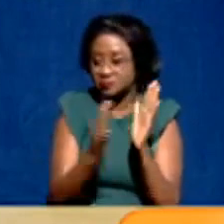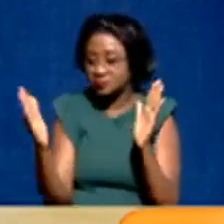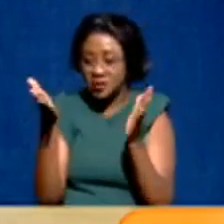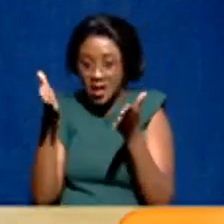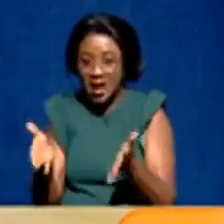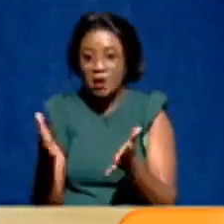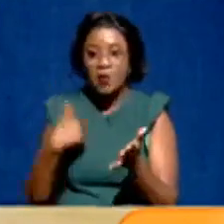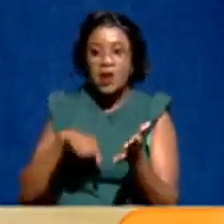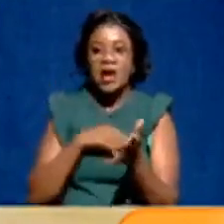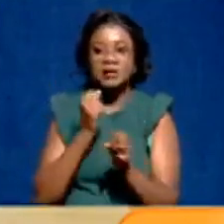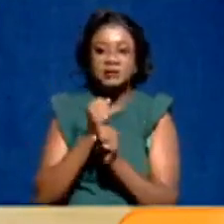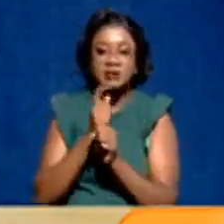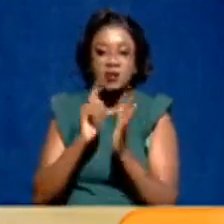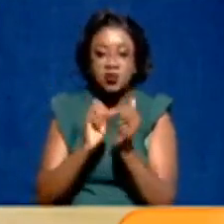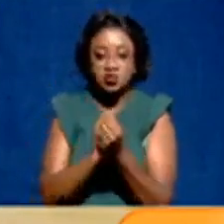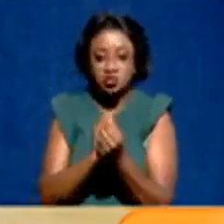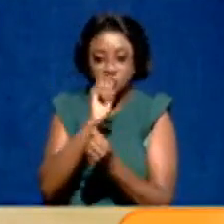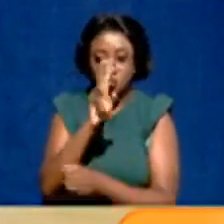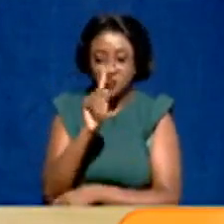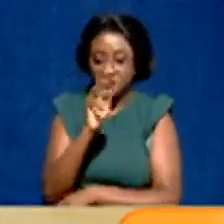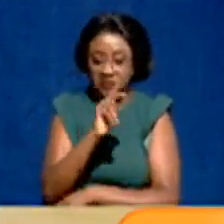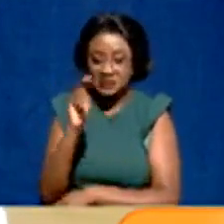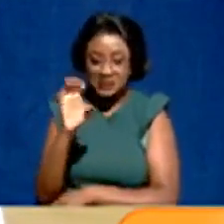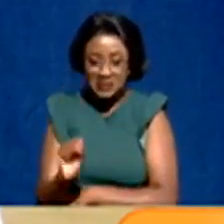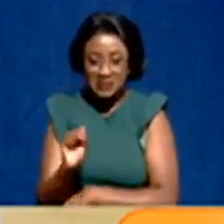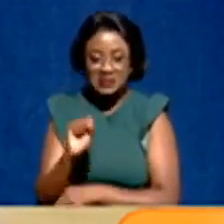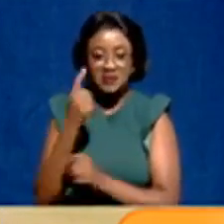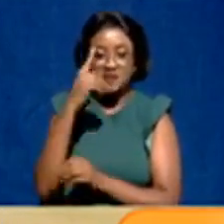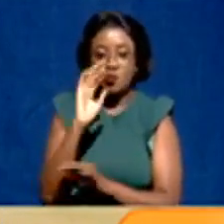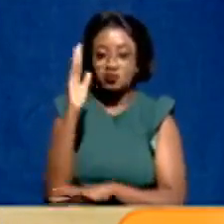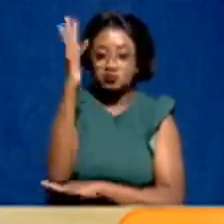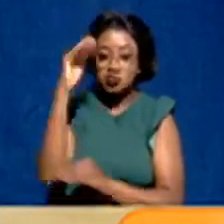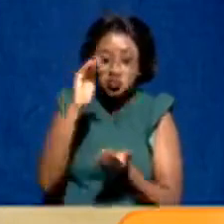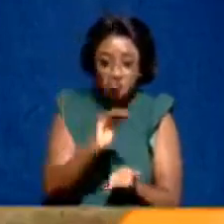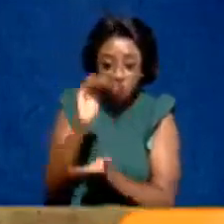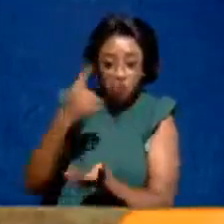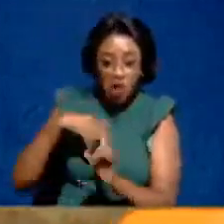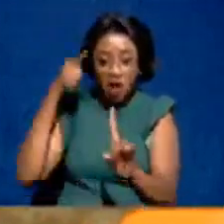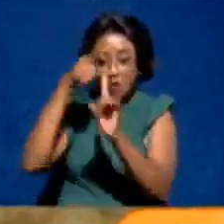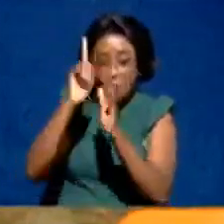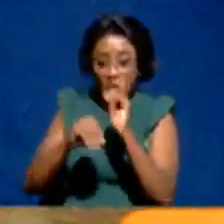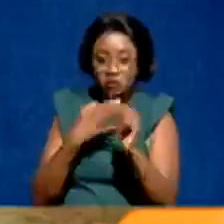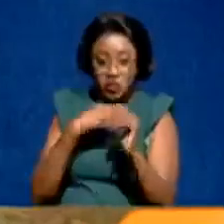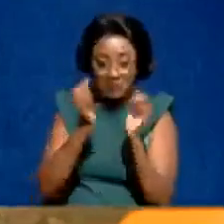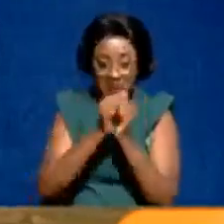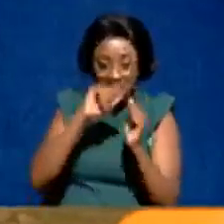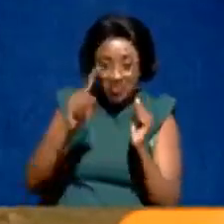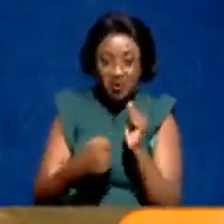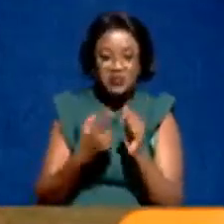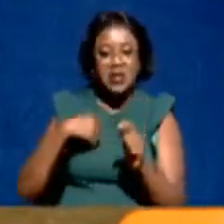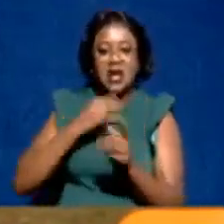about 12 tons of seed. Our target was to restore 10,000 hectares. We have